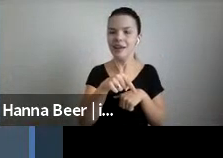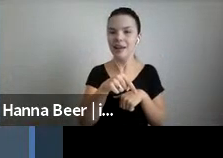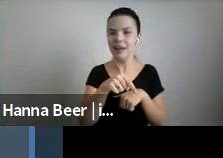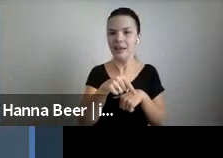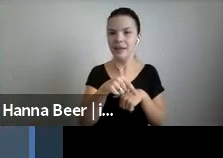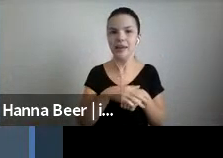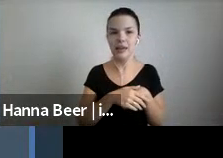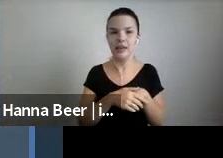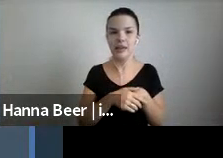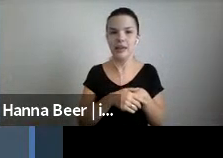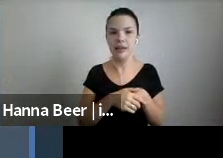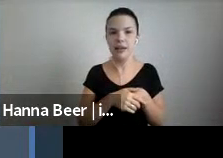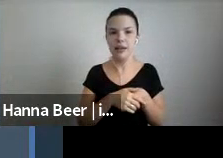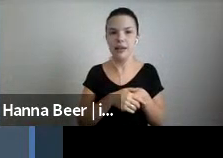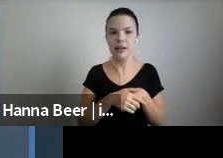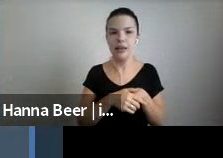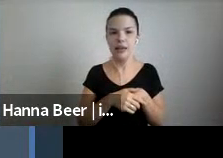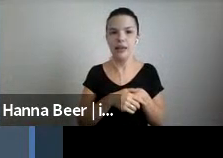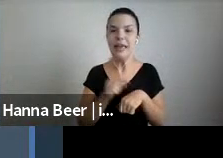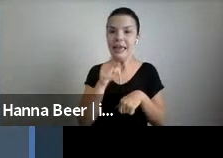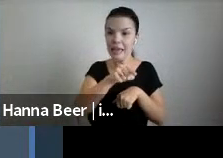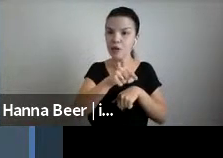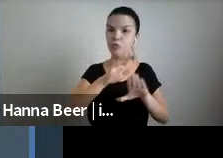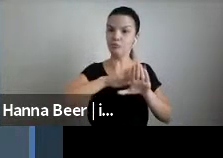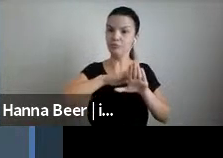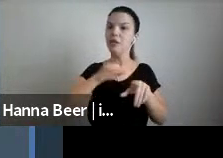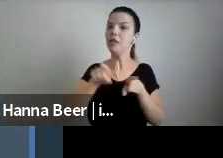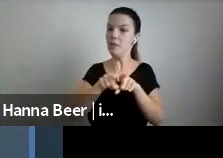entire exclusive economic zones.